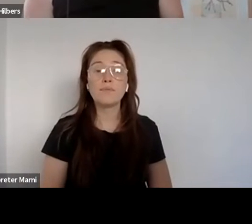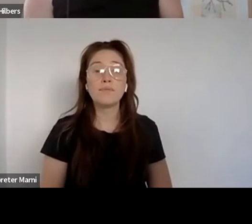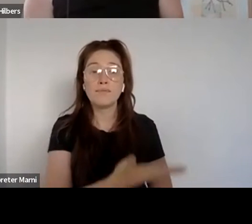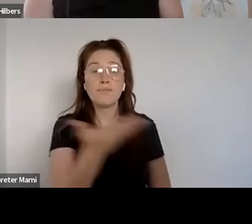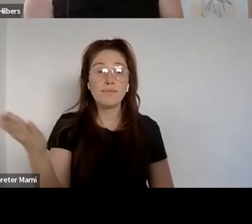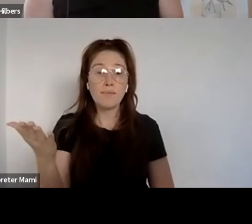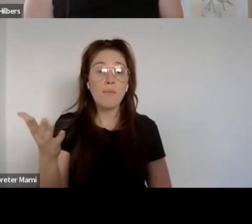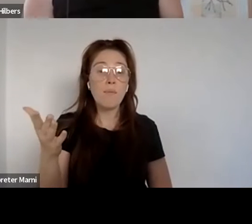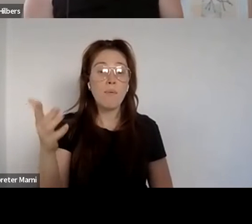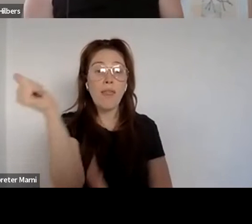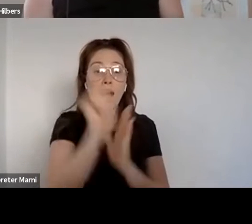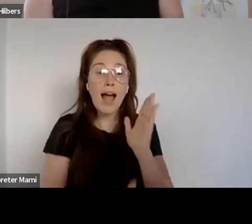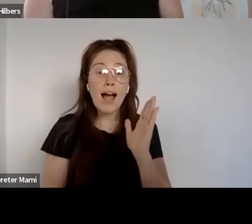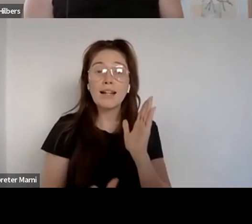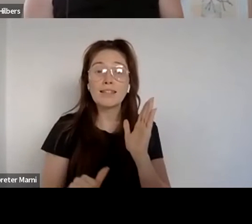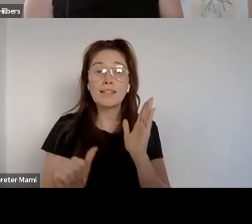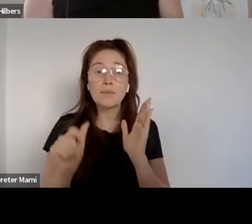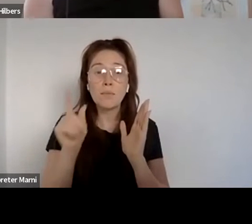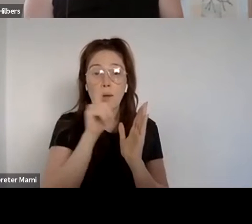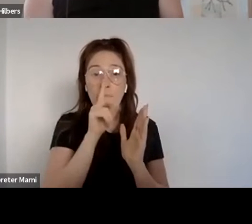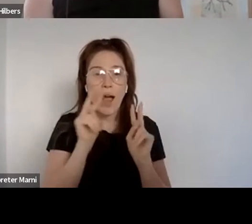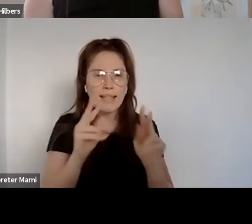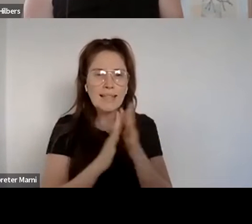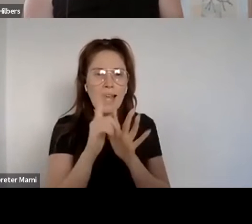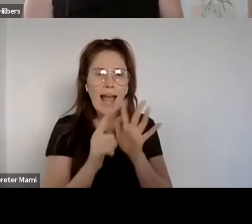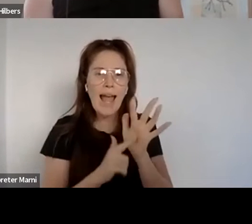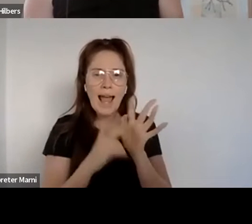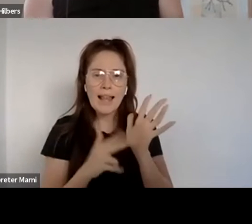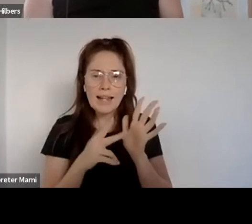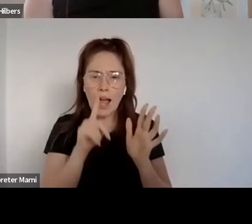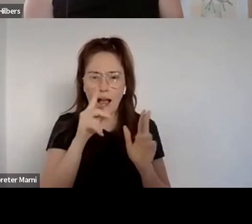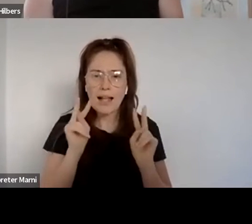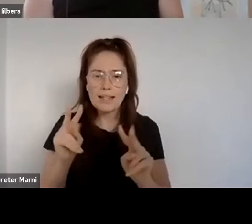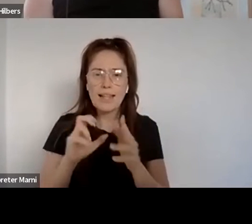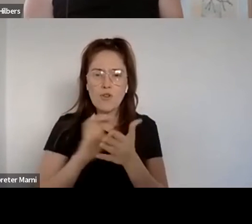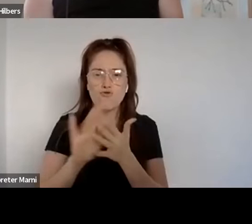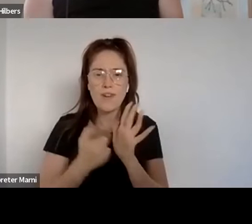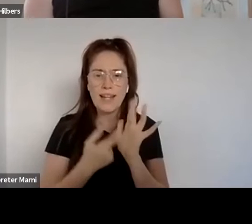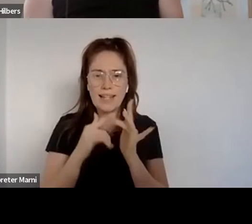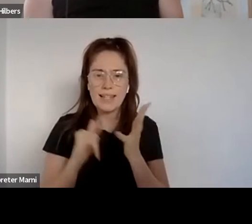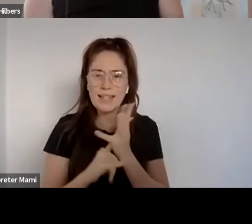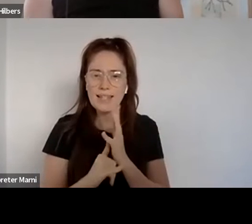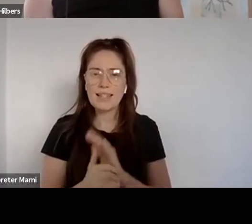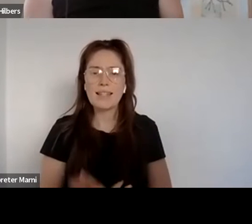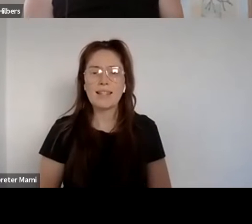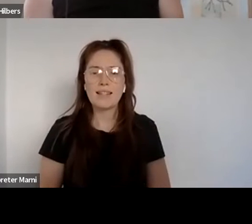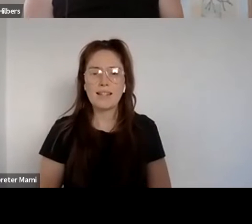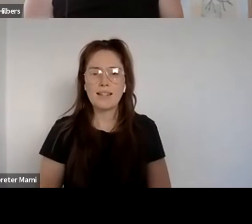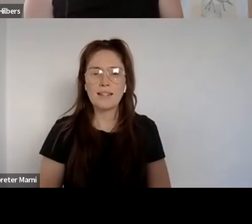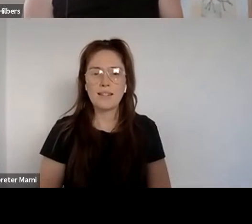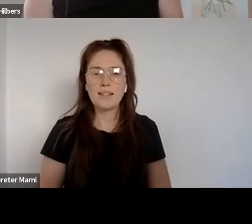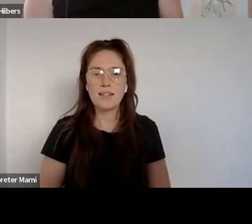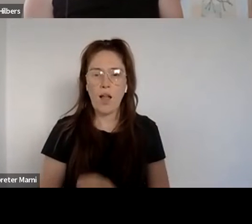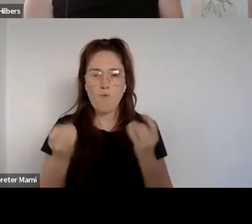to join us now. I can see Helen on the screen there. I can't see you yet, Christopher, but if you'd like to come on, love to fire a